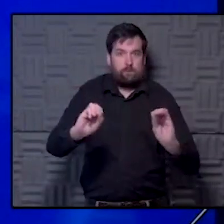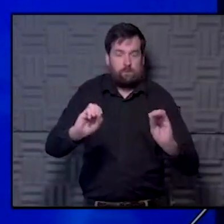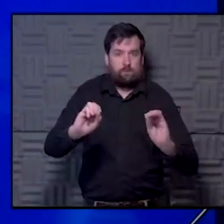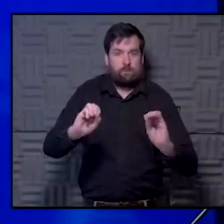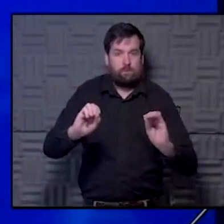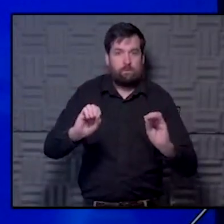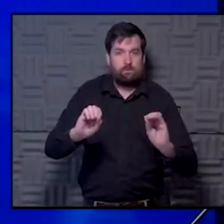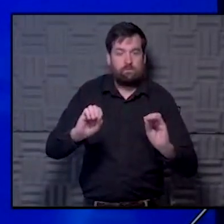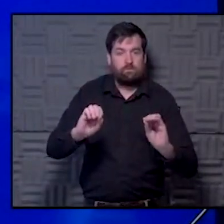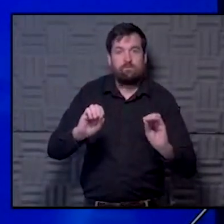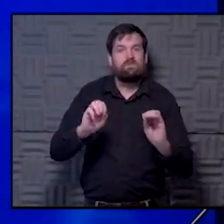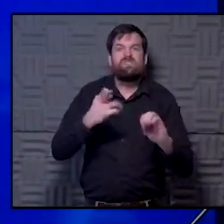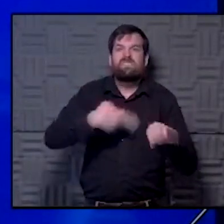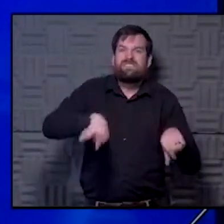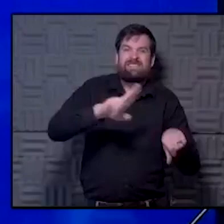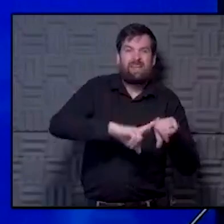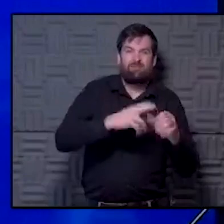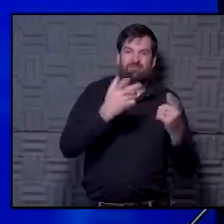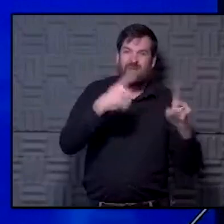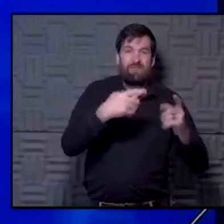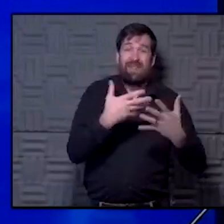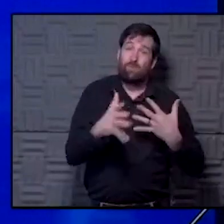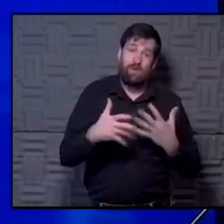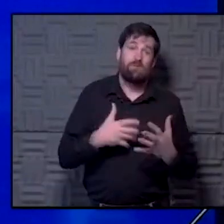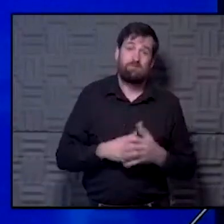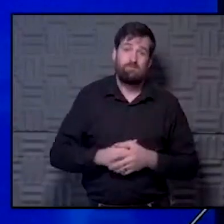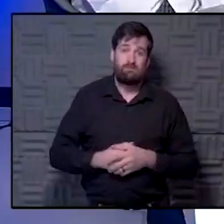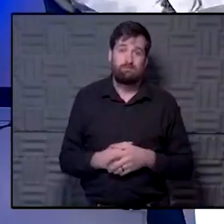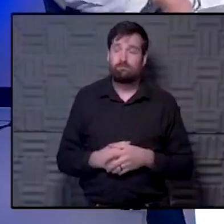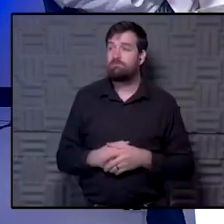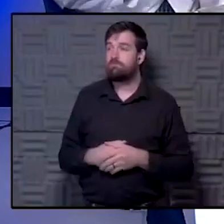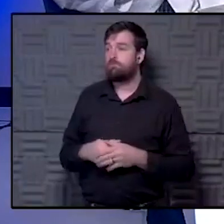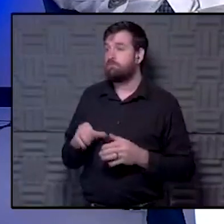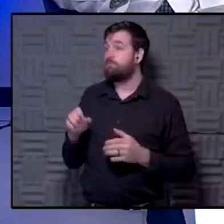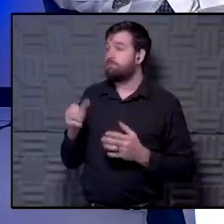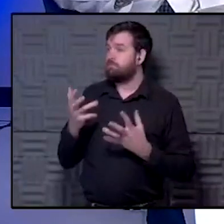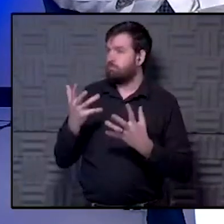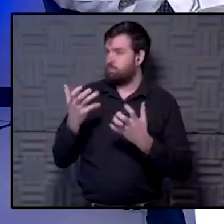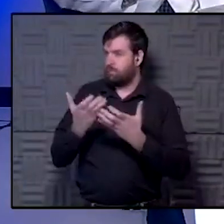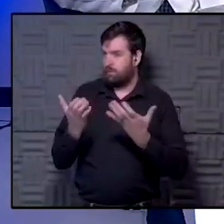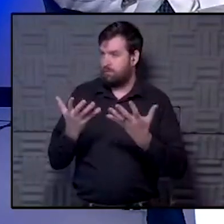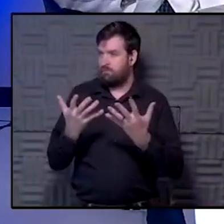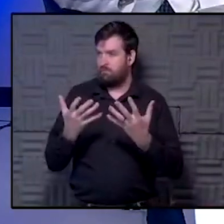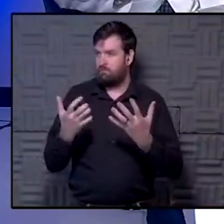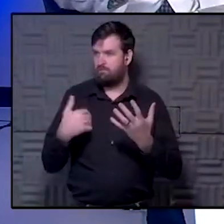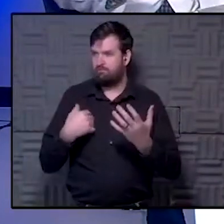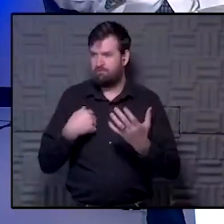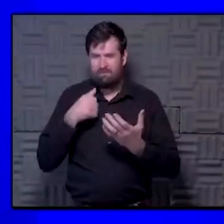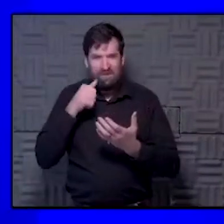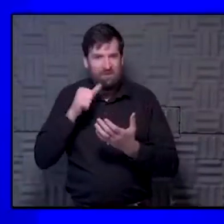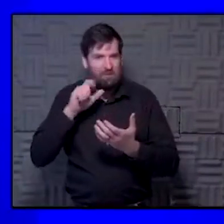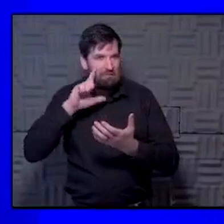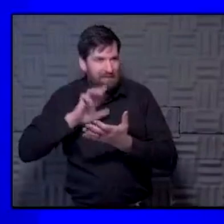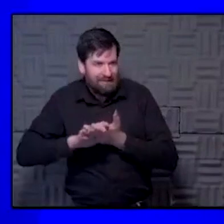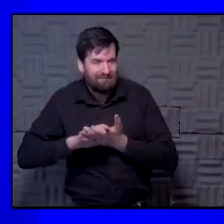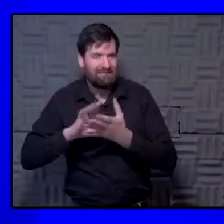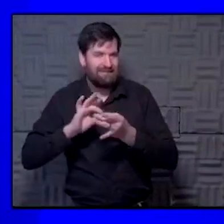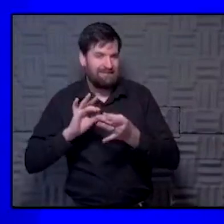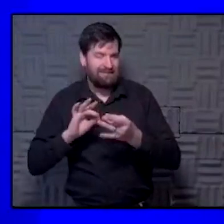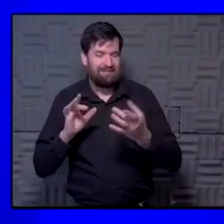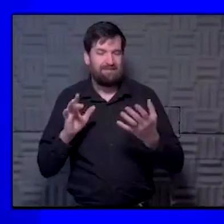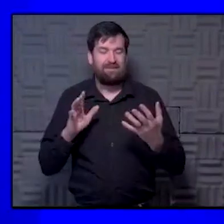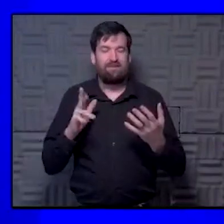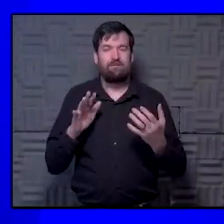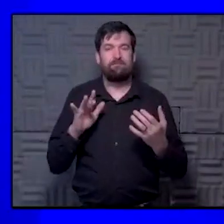talking about the natural things that happen in any population. Yeah. And one thing I think I don't believe I said, which is probably worth saying,